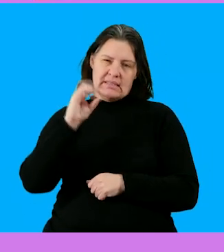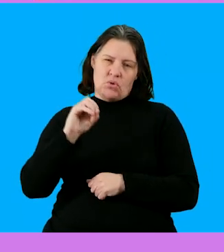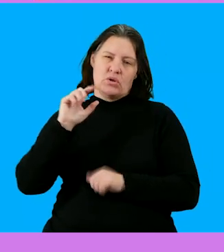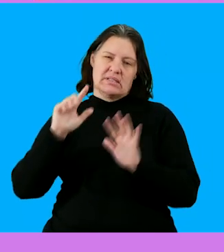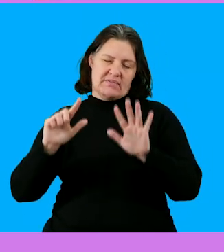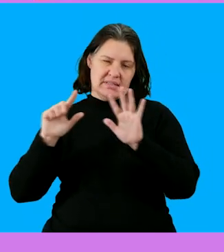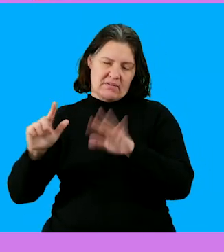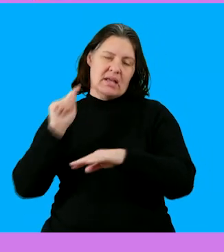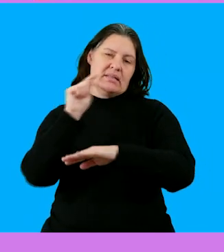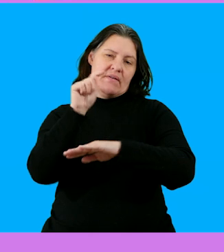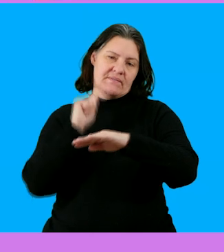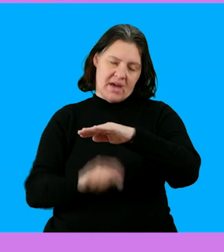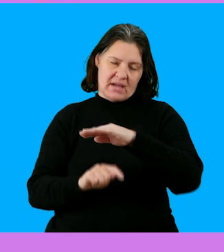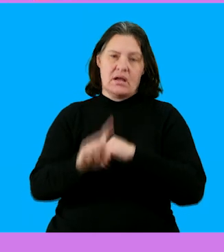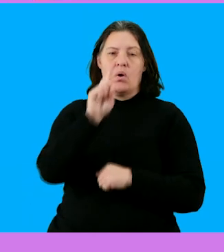407.692377 divided by